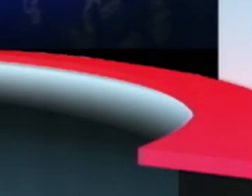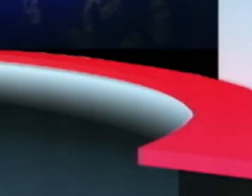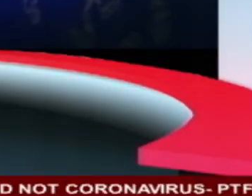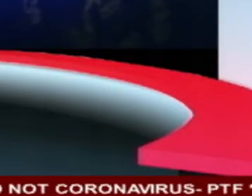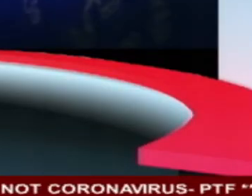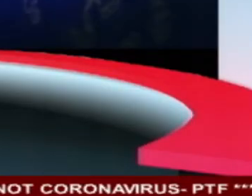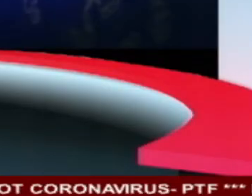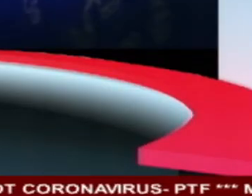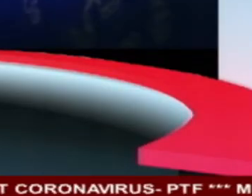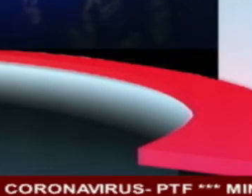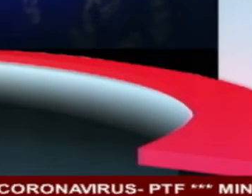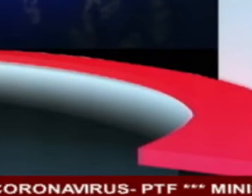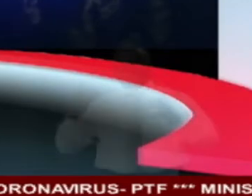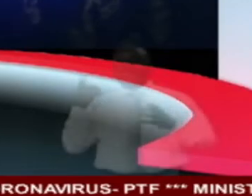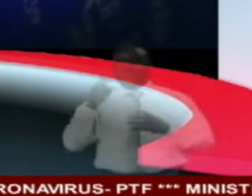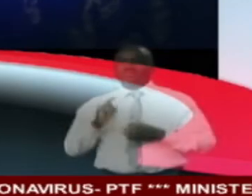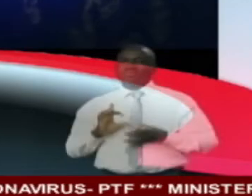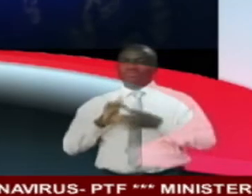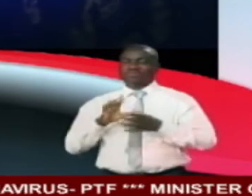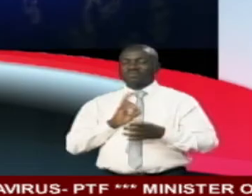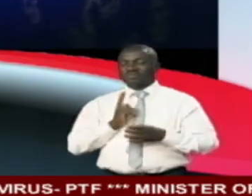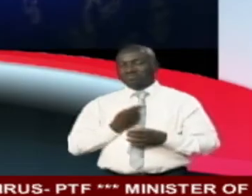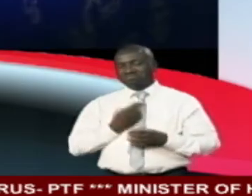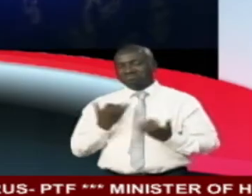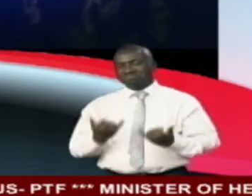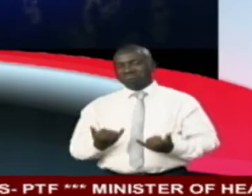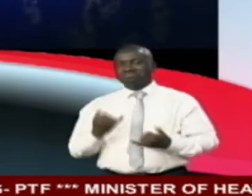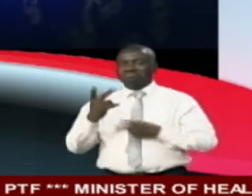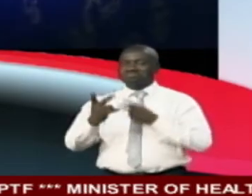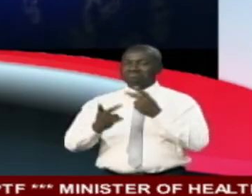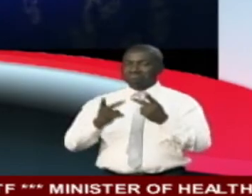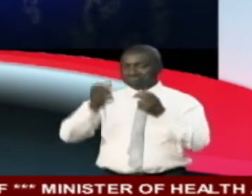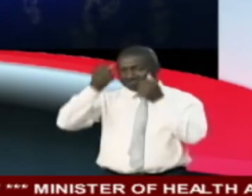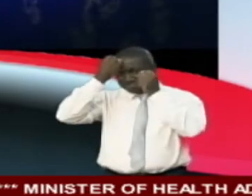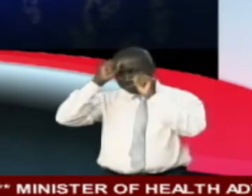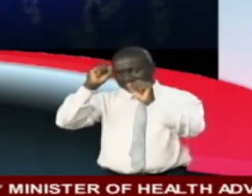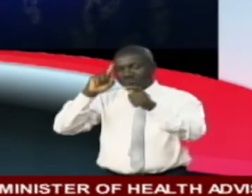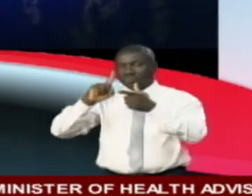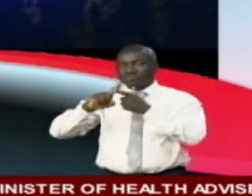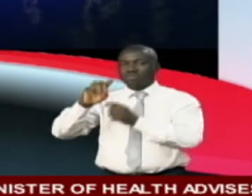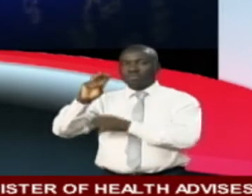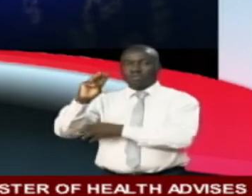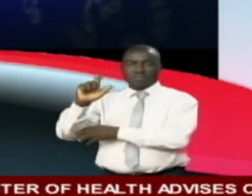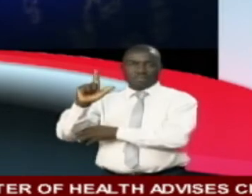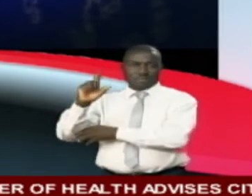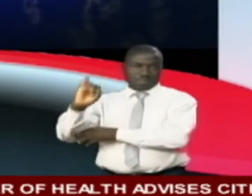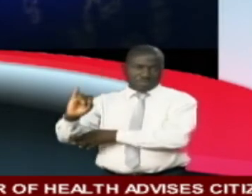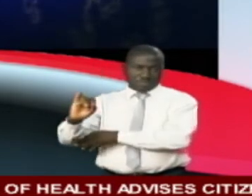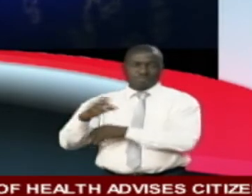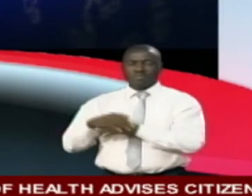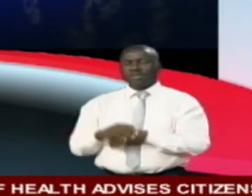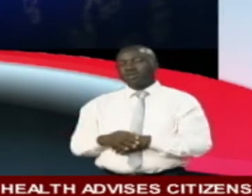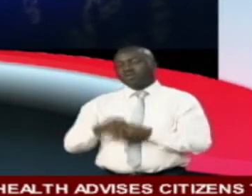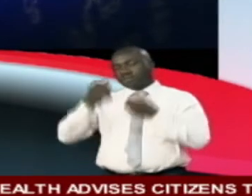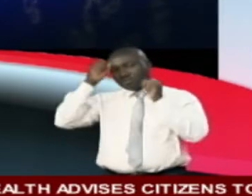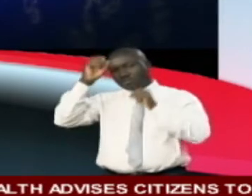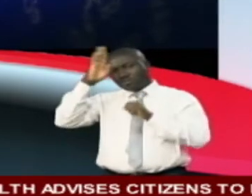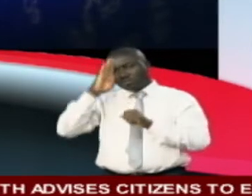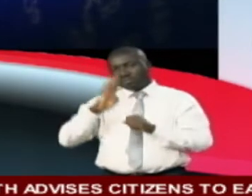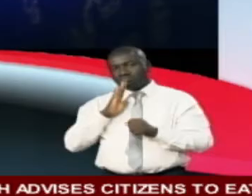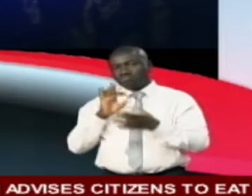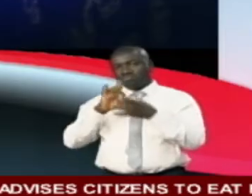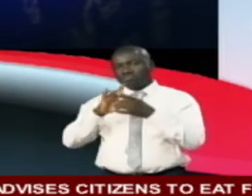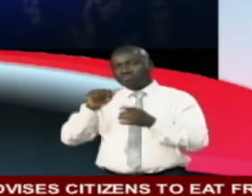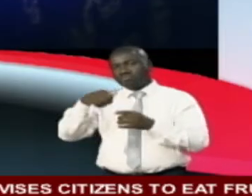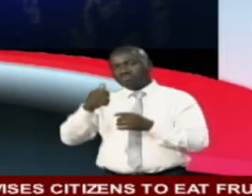Thank you so much for joining us. Now let's begin with the President's visit to Mali. President Muhammadu Buhari has joined 4 other ECOWAS leaders in